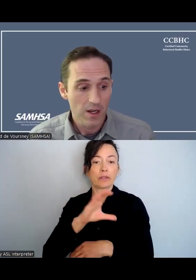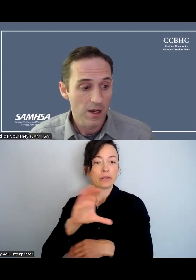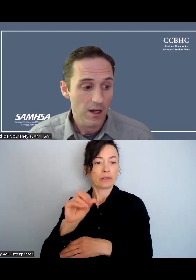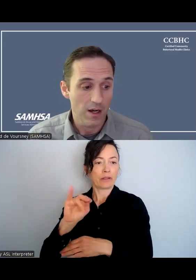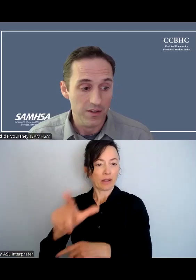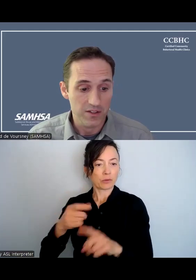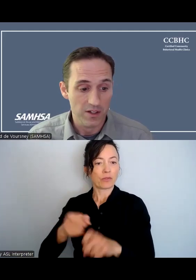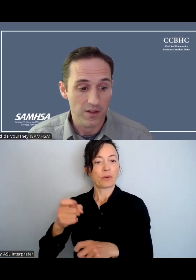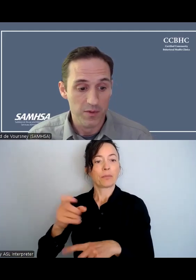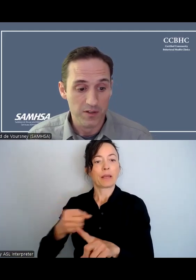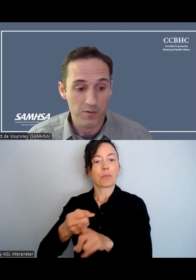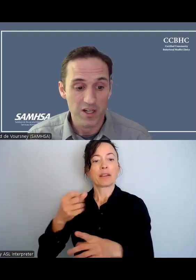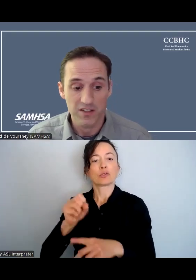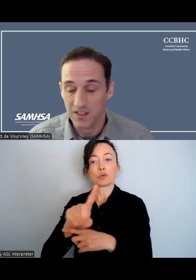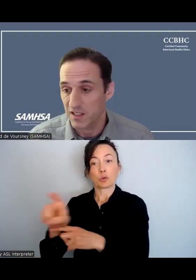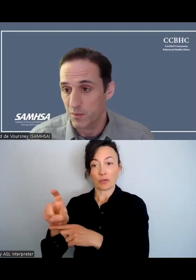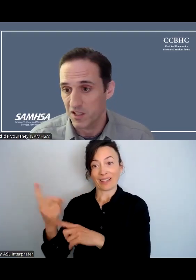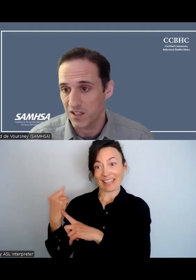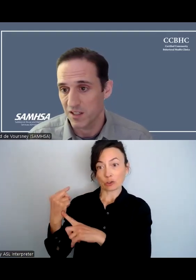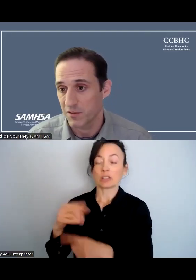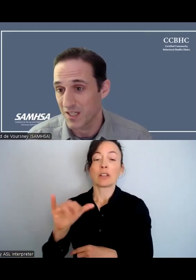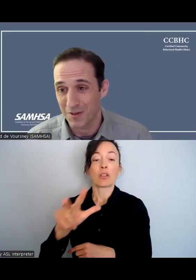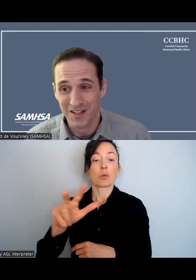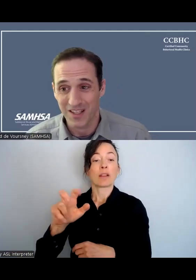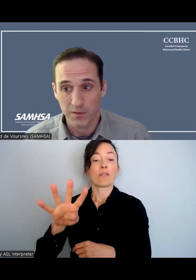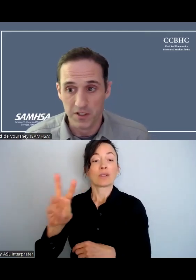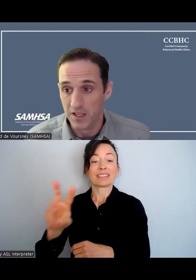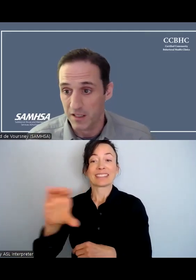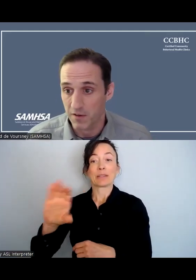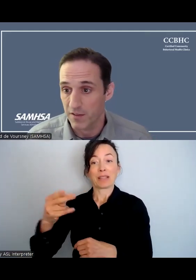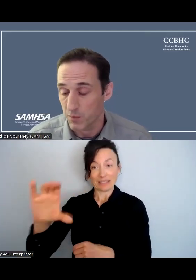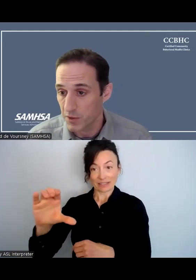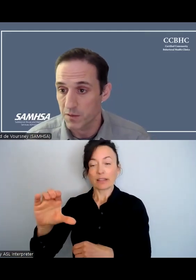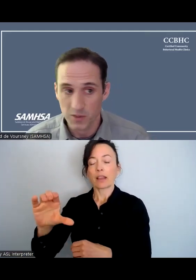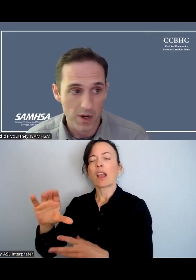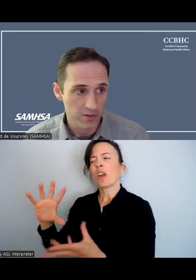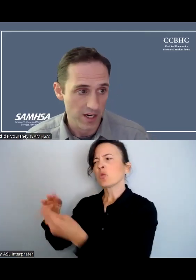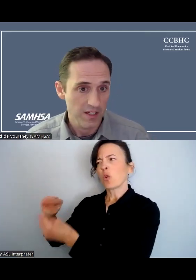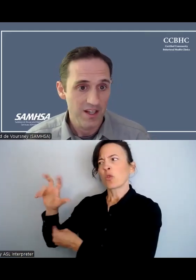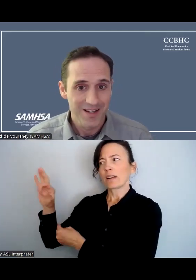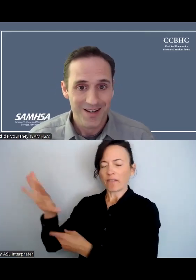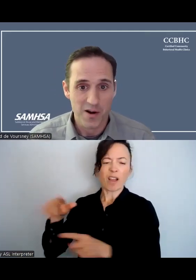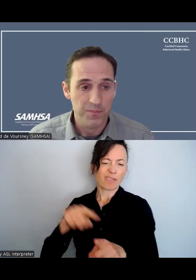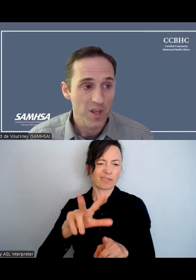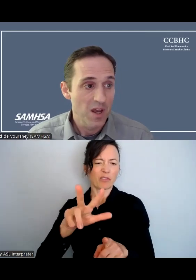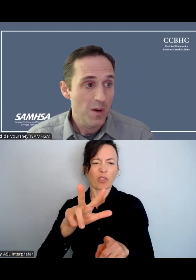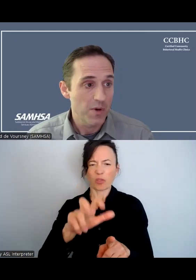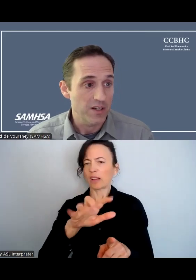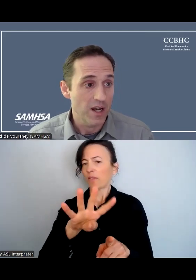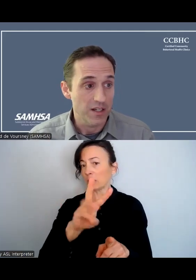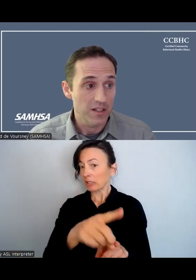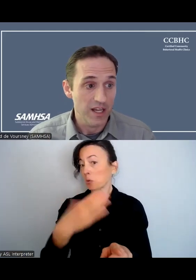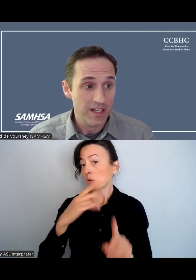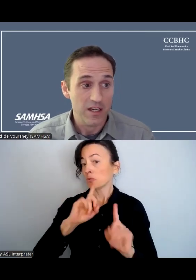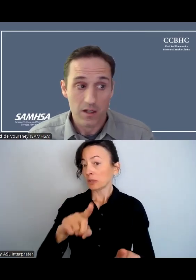year. This is 346 CCBHCs out of a sample of, I think, 395, so pretty good response rate.